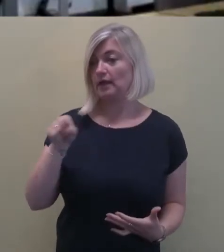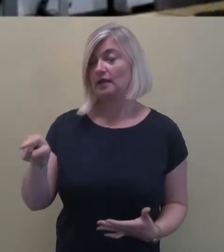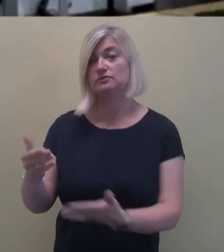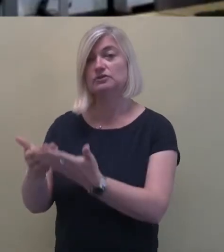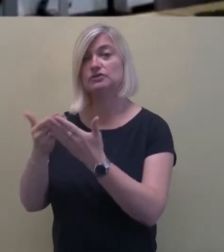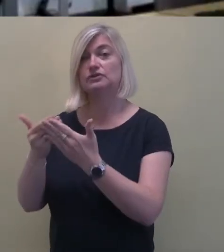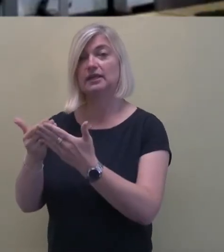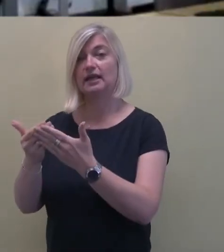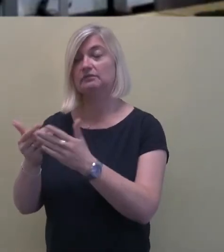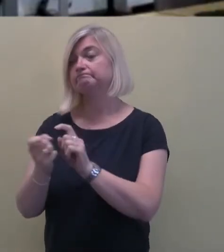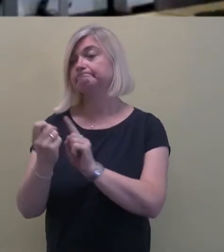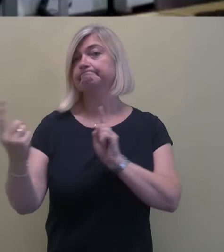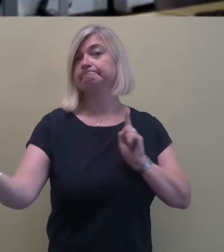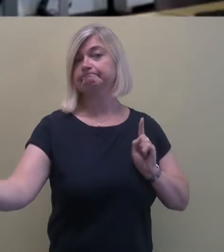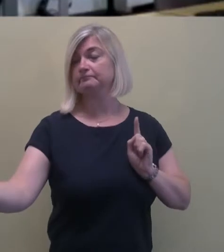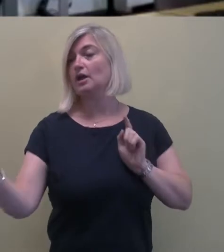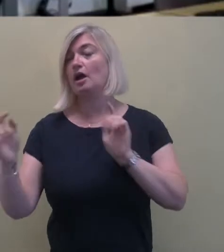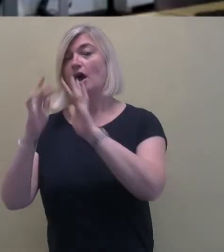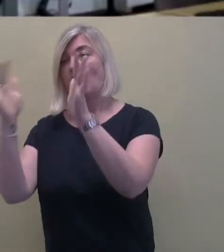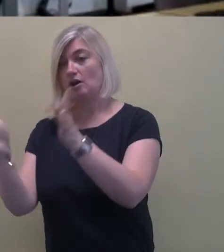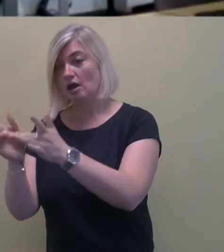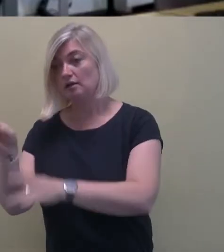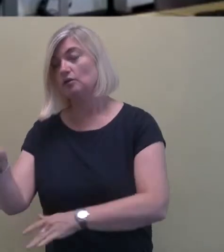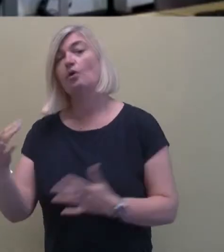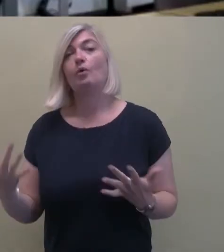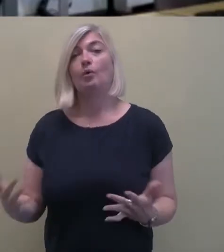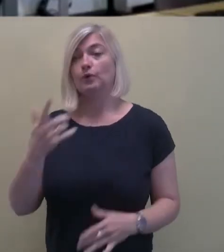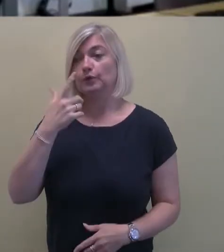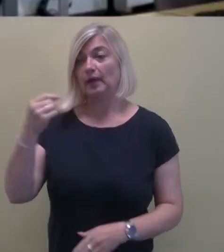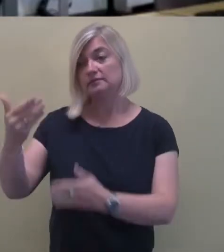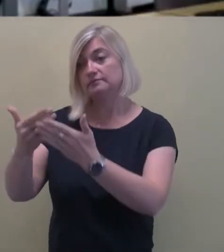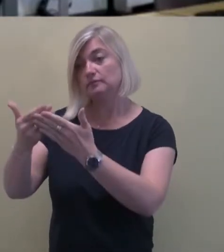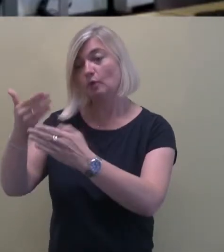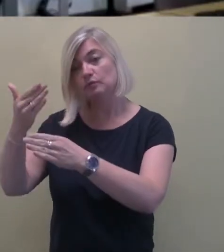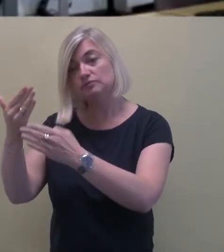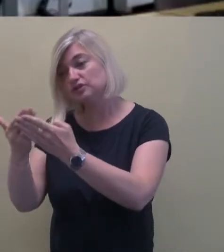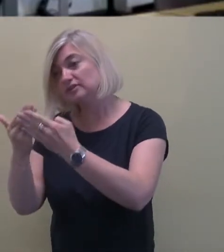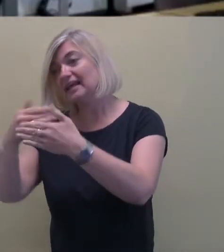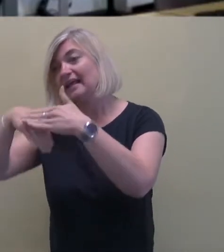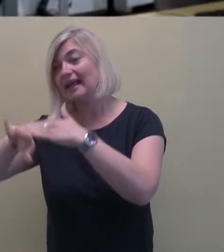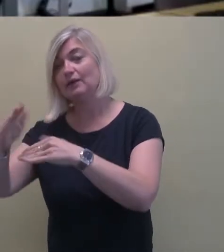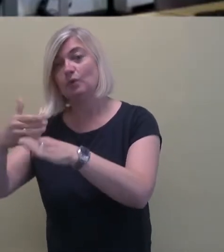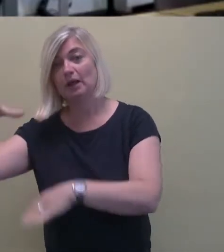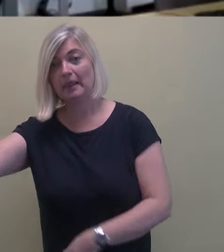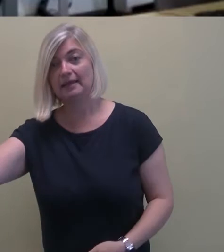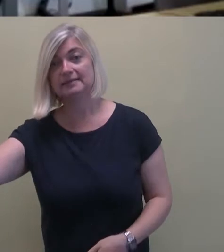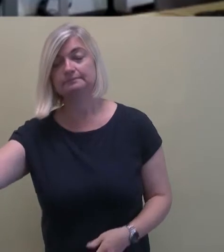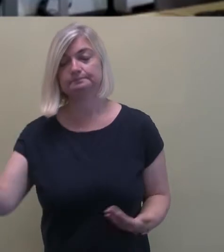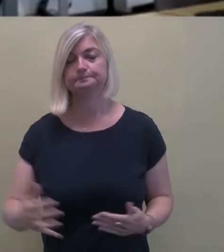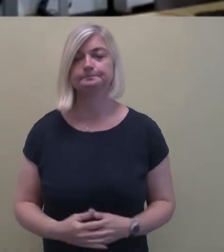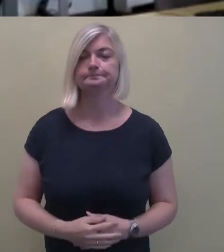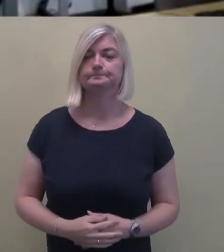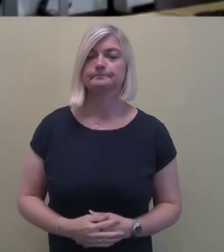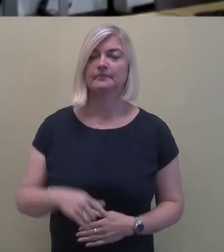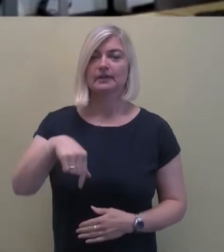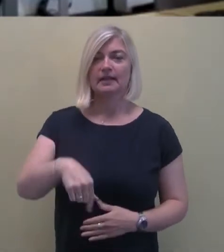form. Before we kick off, just want to mention a couple of other sessions that we have got coming up. On Thursday at 4 p.m, we have a